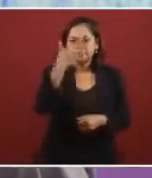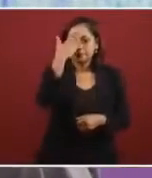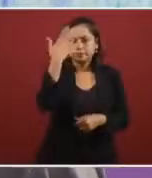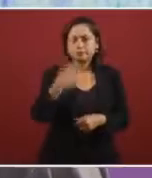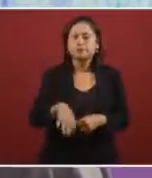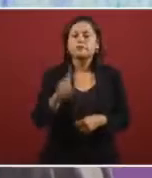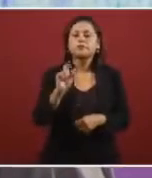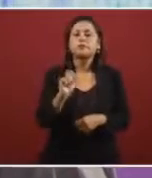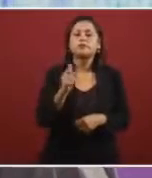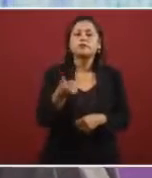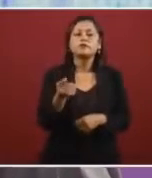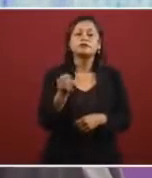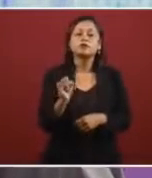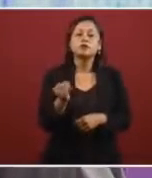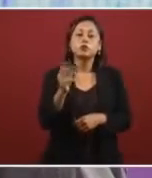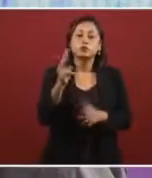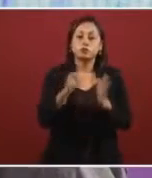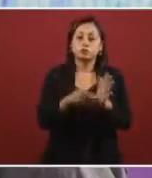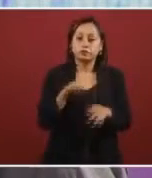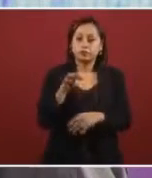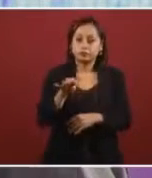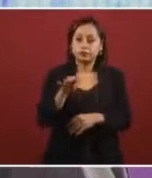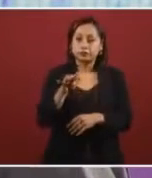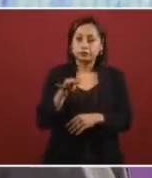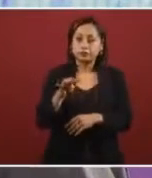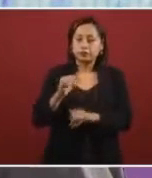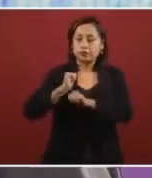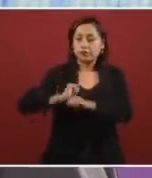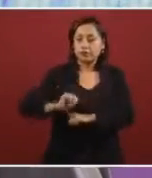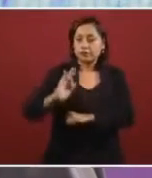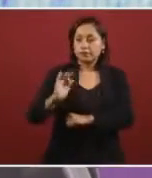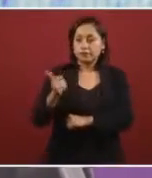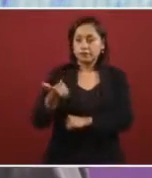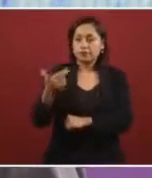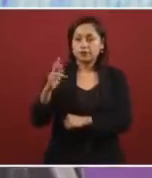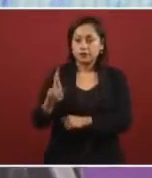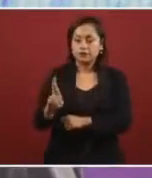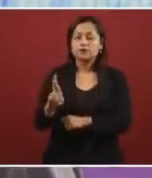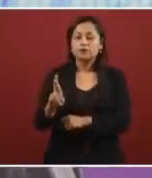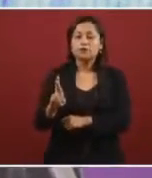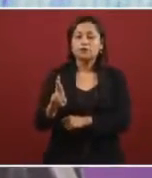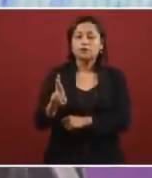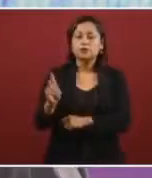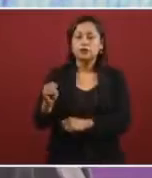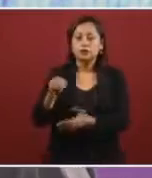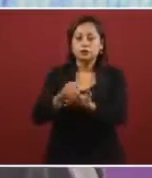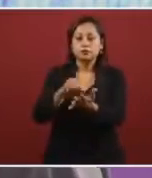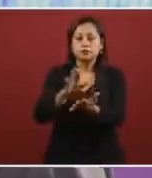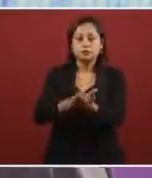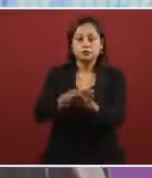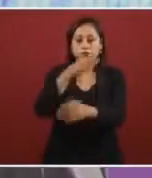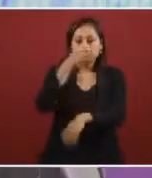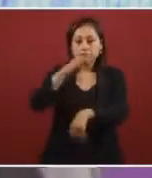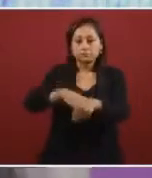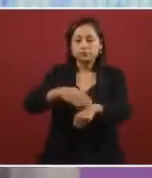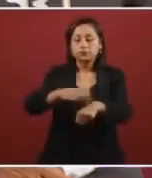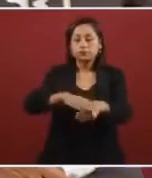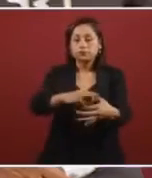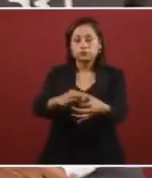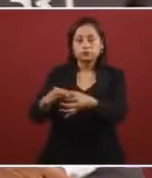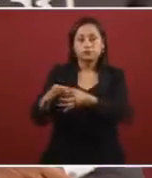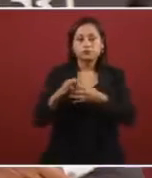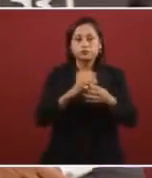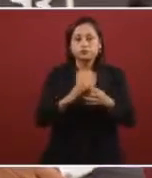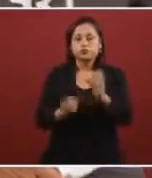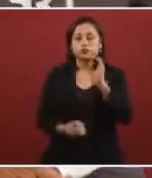de As you know, junio the de este año, 26th of el June fiscal this general de year, la República emitió un the acuerdo que district crea la attorney unidad came to an agreement that creates unity, especializada